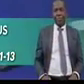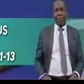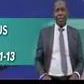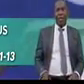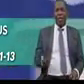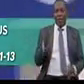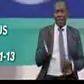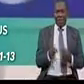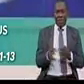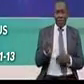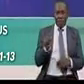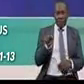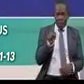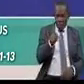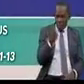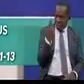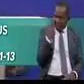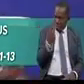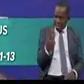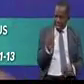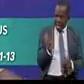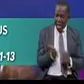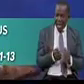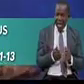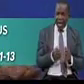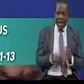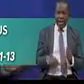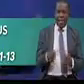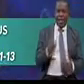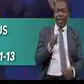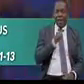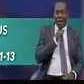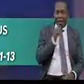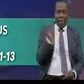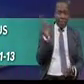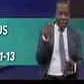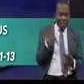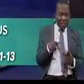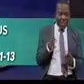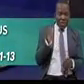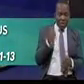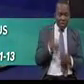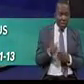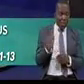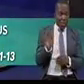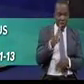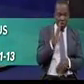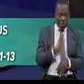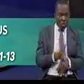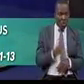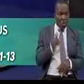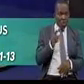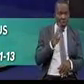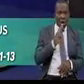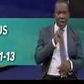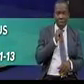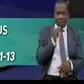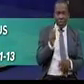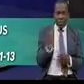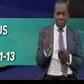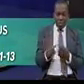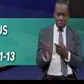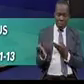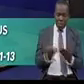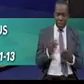not to complain. You're not to blame people. You're not to criticize people. And you're not to beat people down. Say, I know now